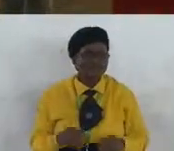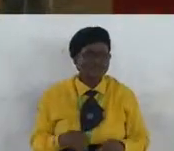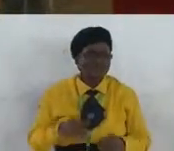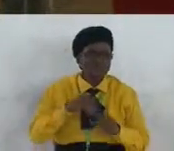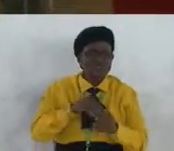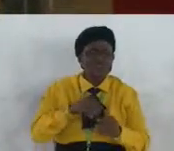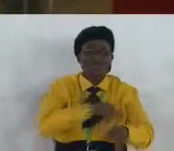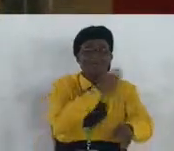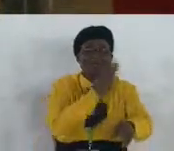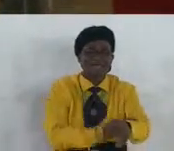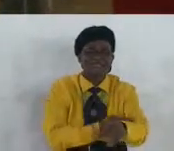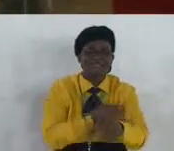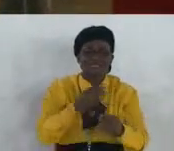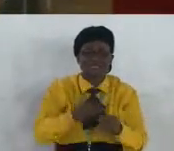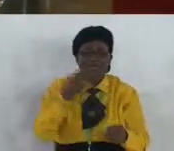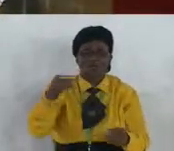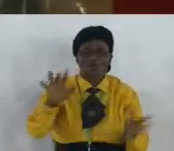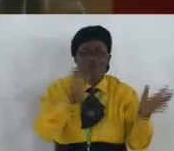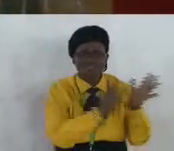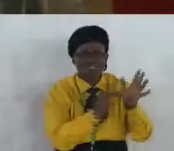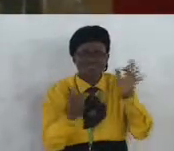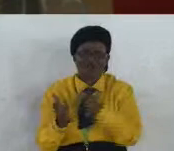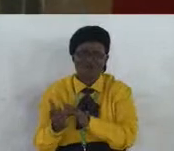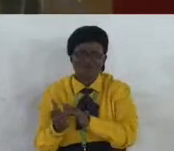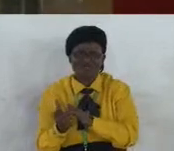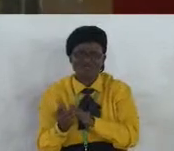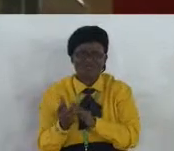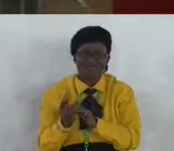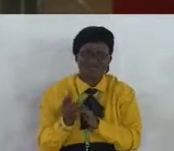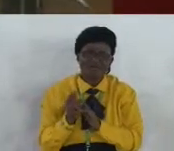Mighty name of Jesus.